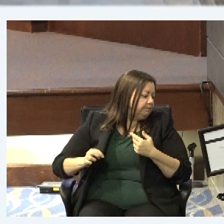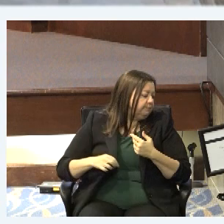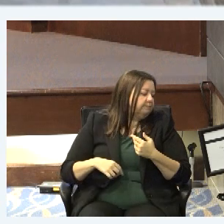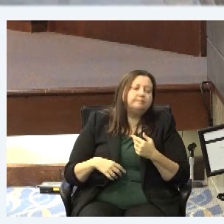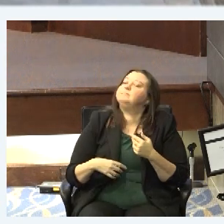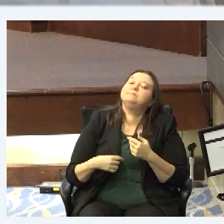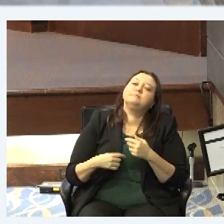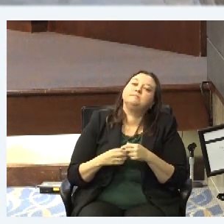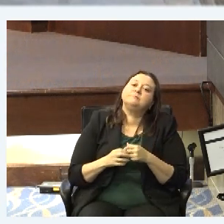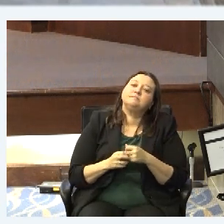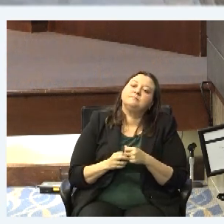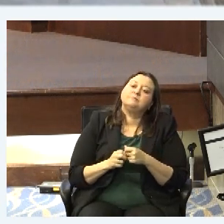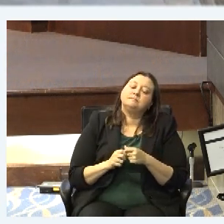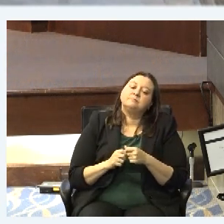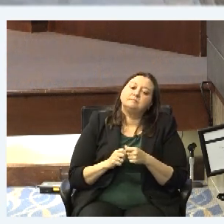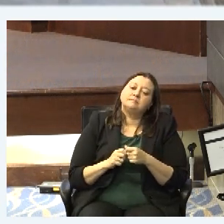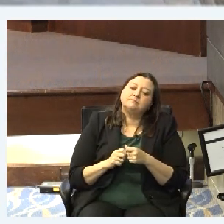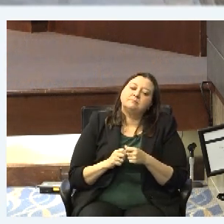here.